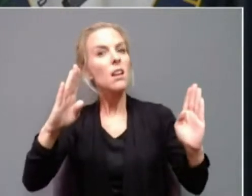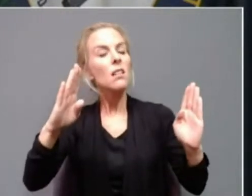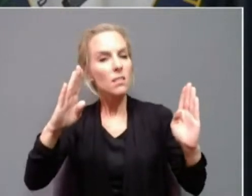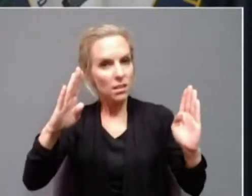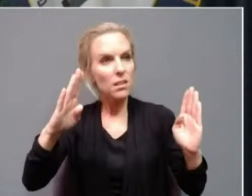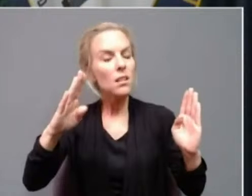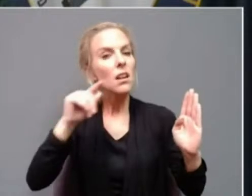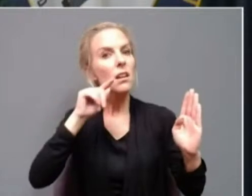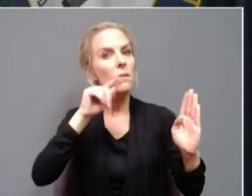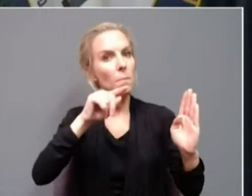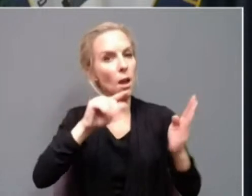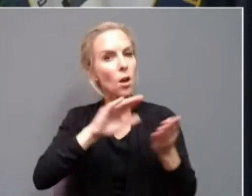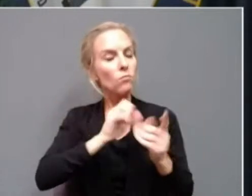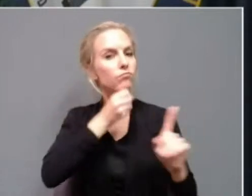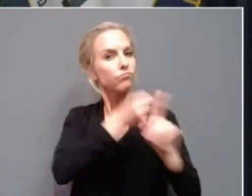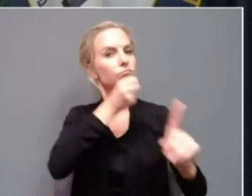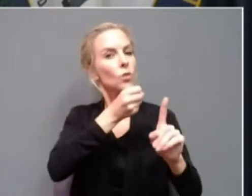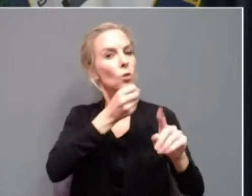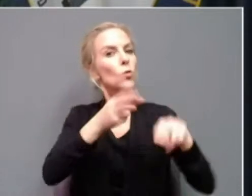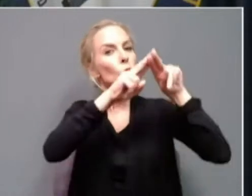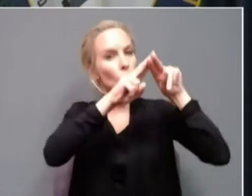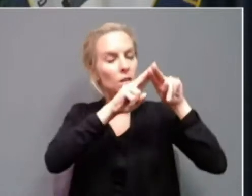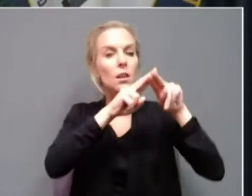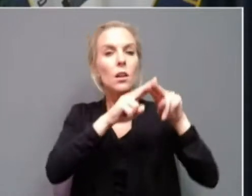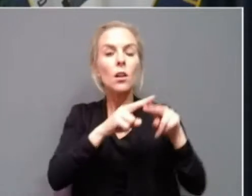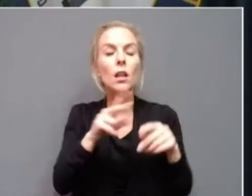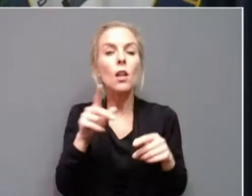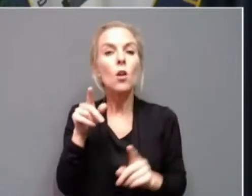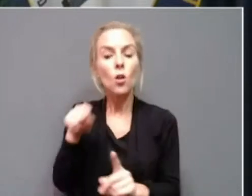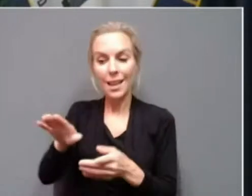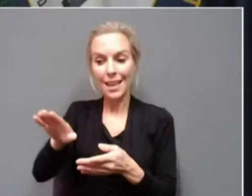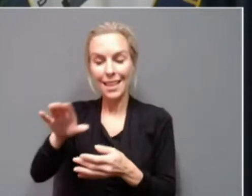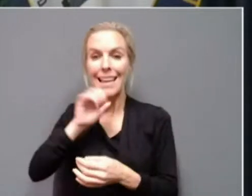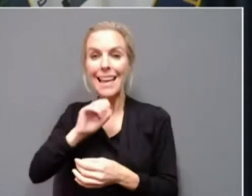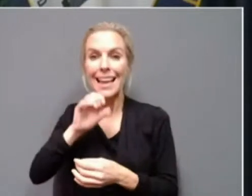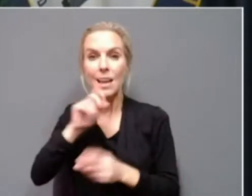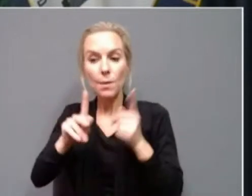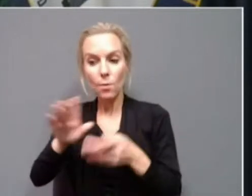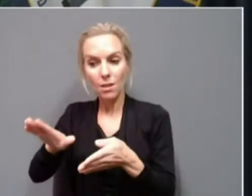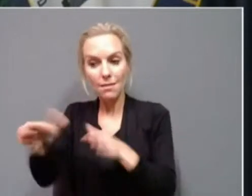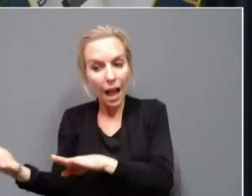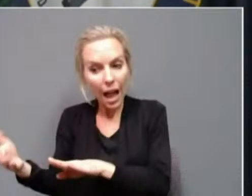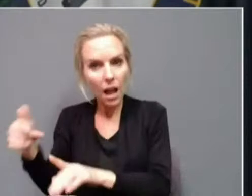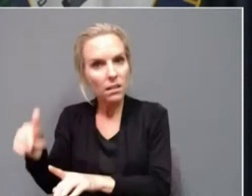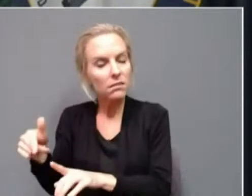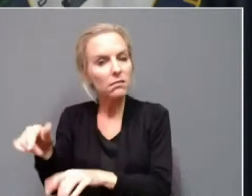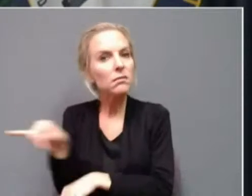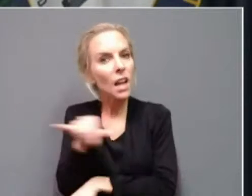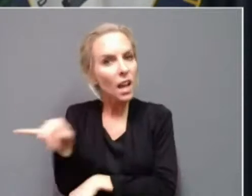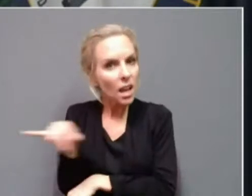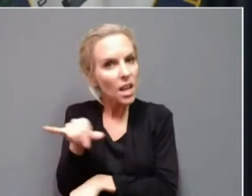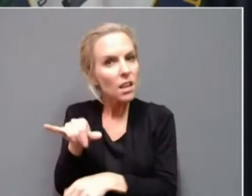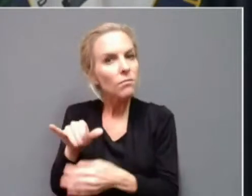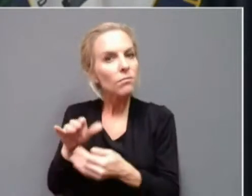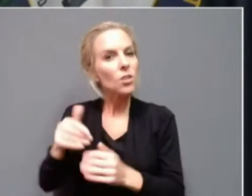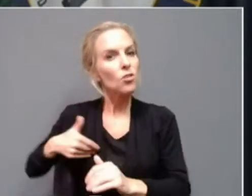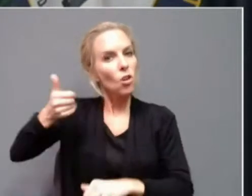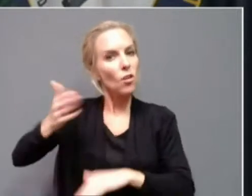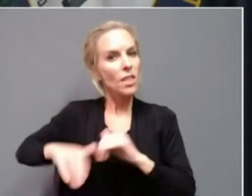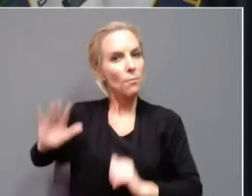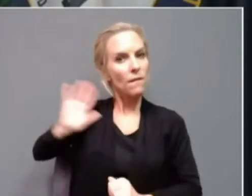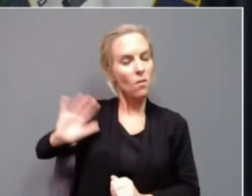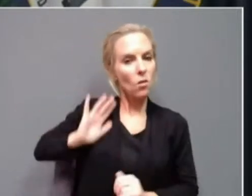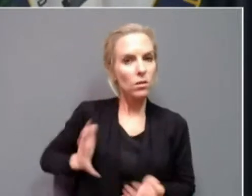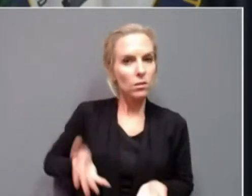data, ages of people that are dying, is doing the same. I don't know if you could see